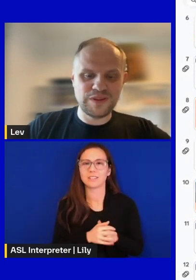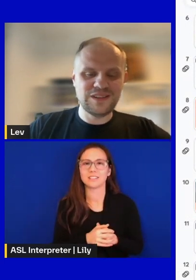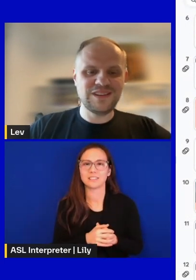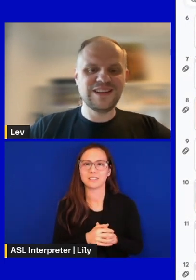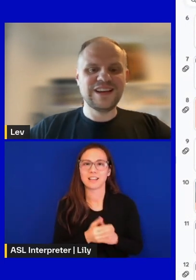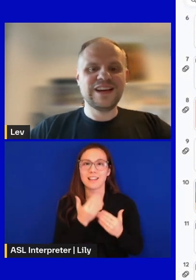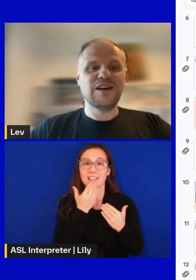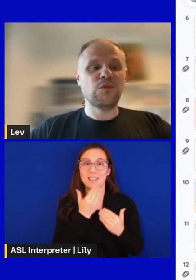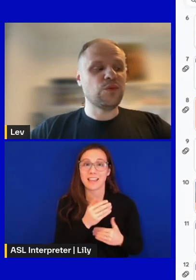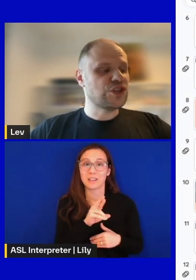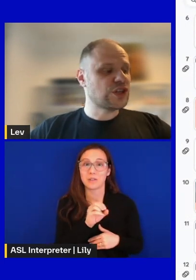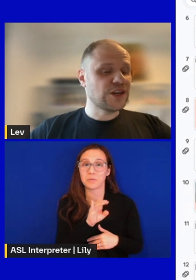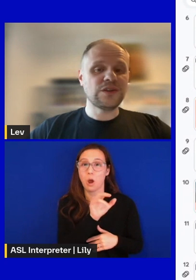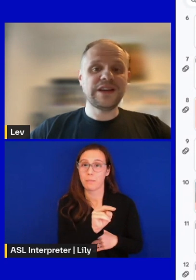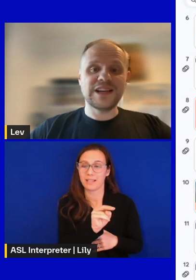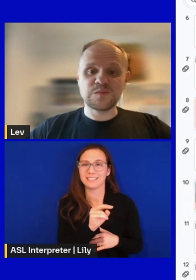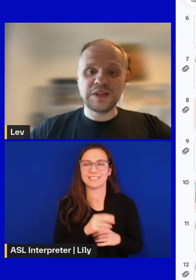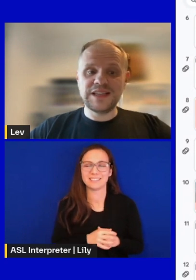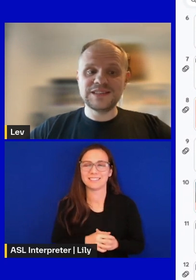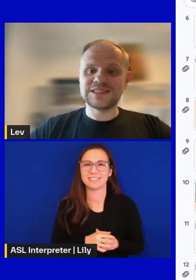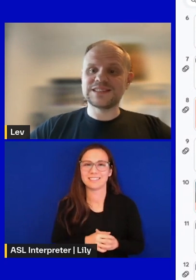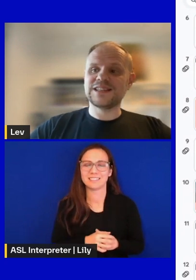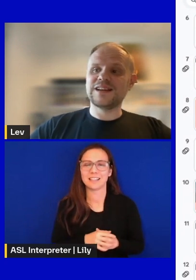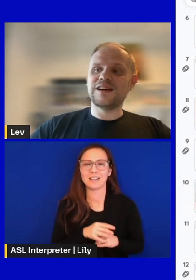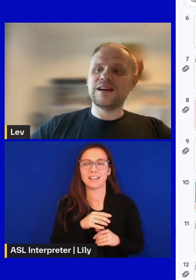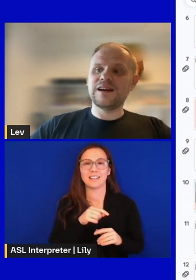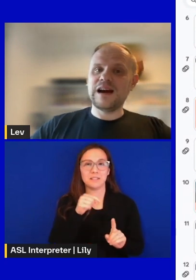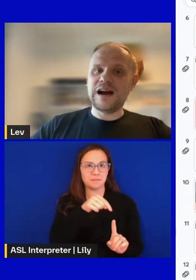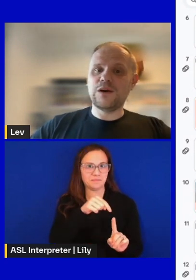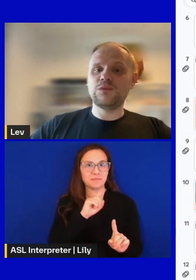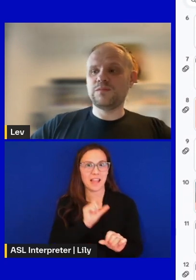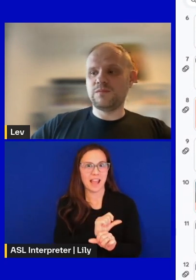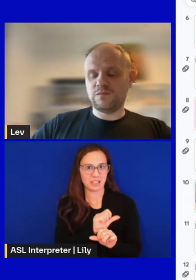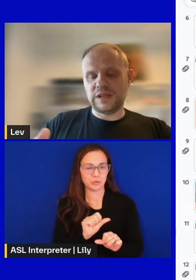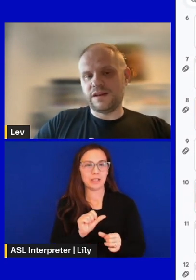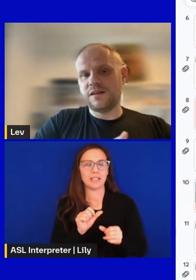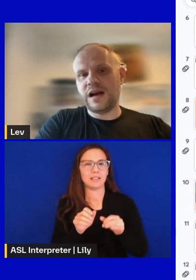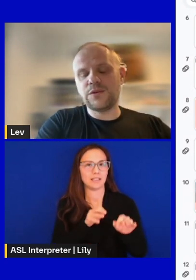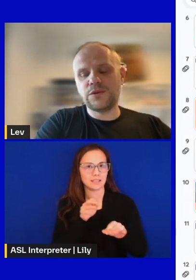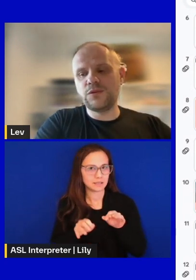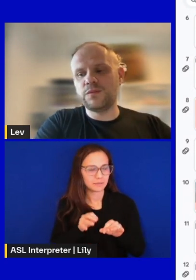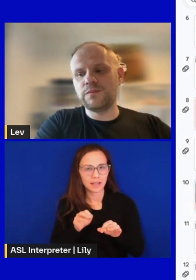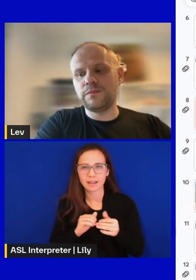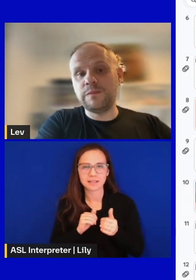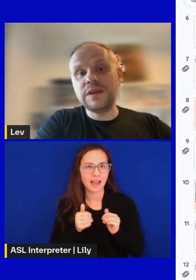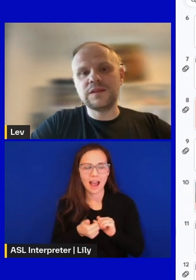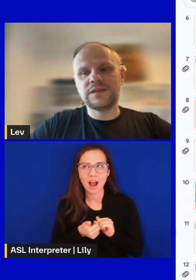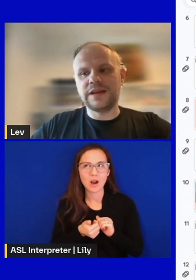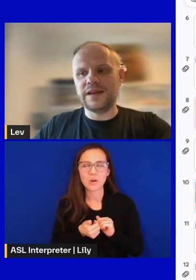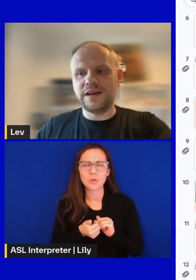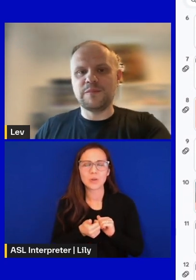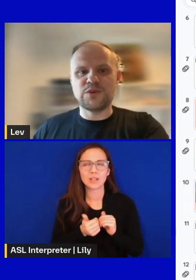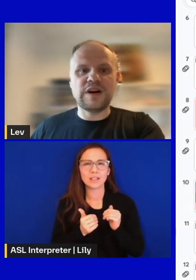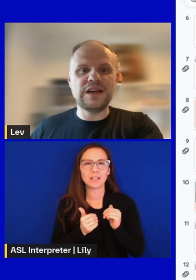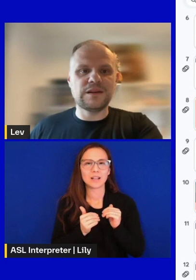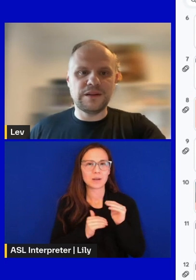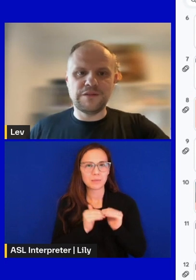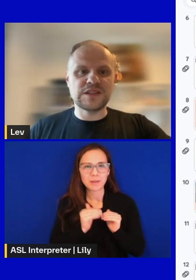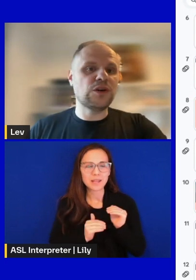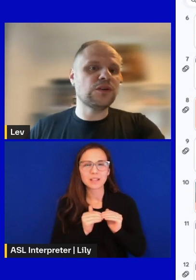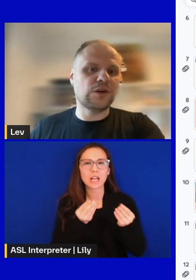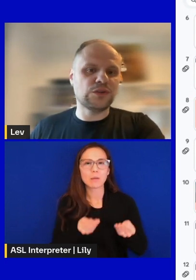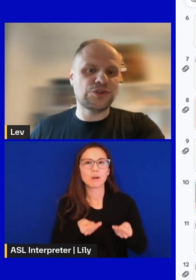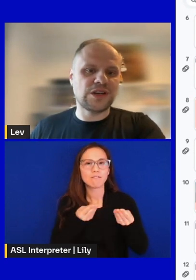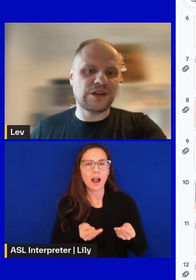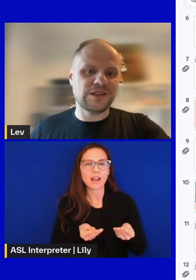to Robin, which actually explains how do you build a provider if